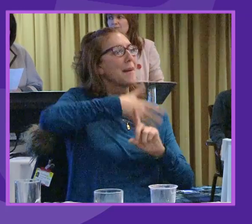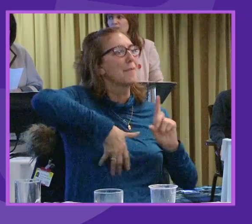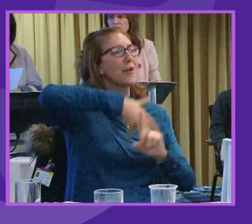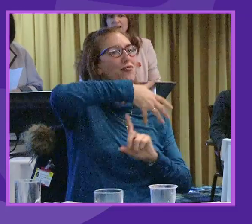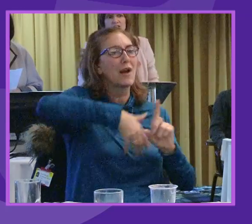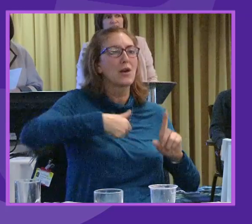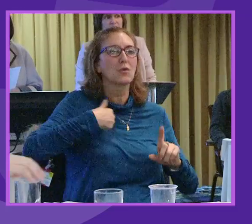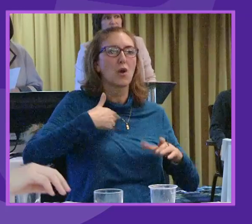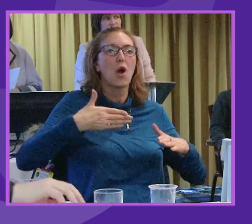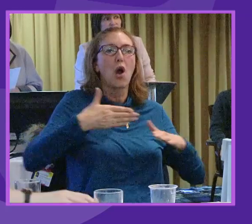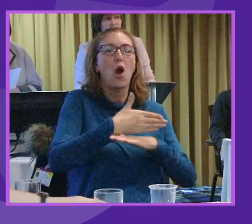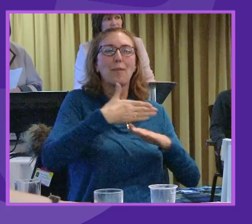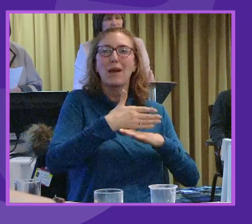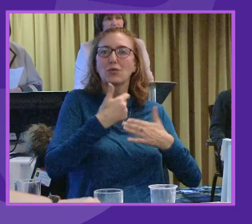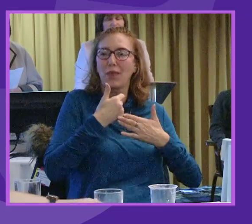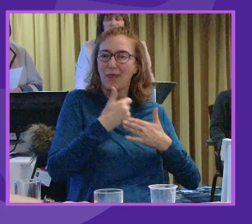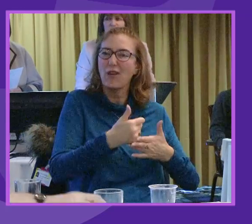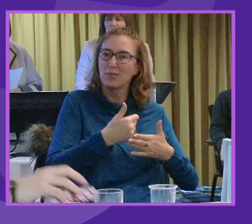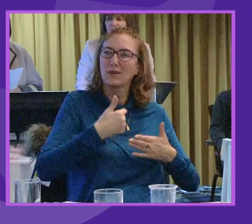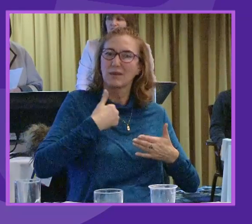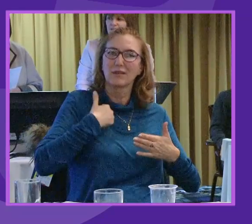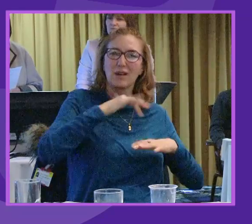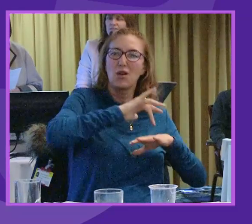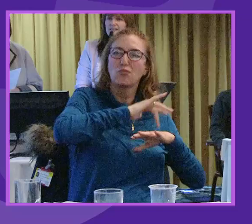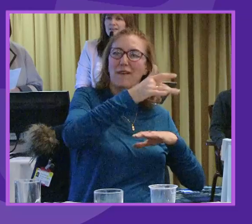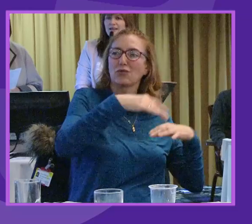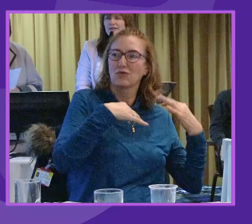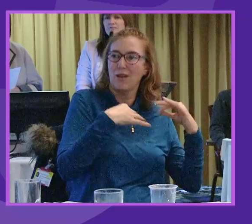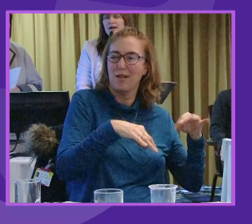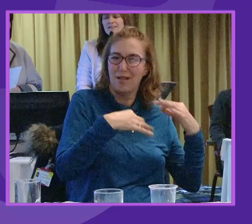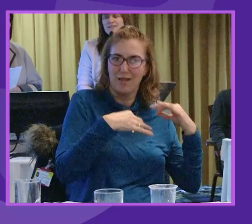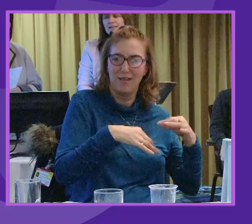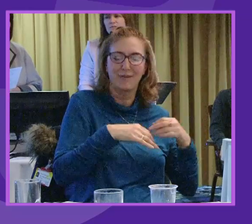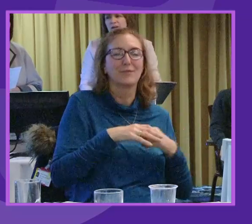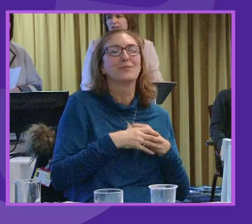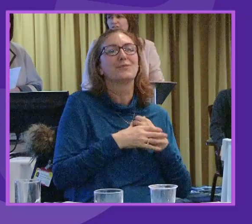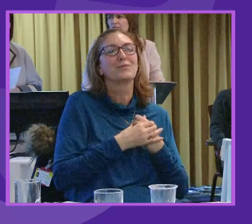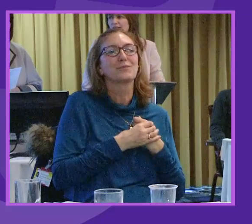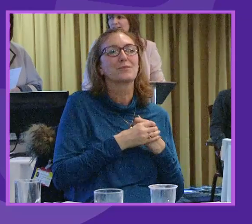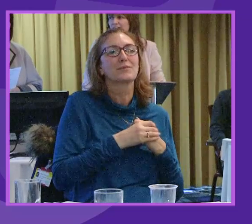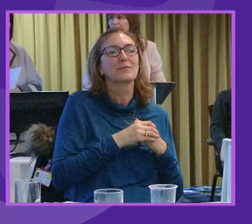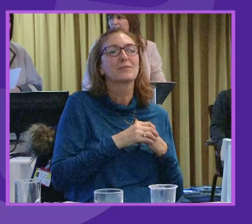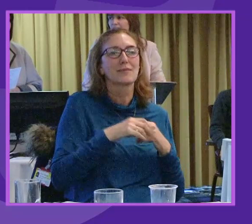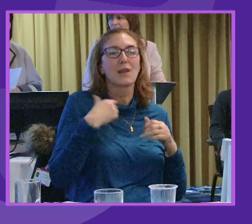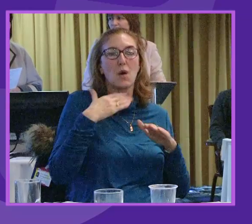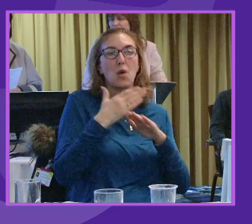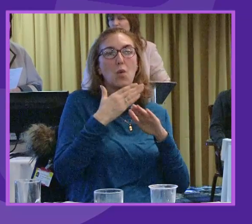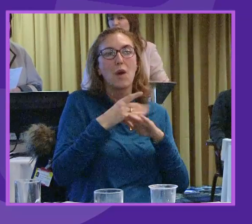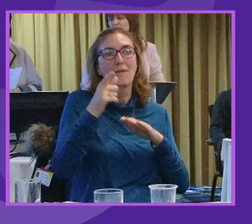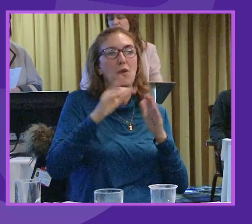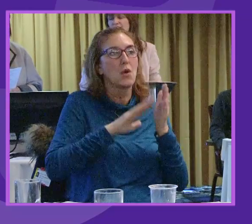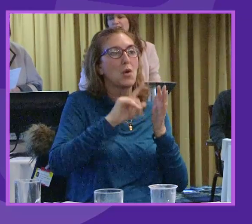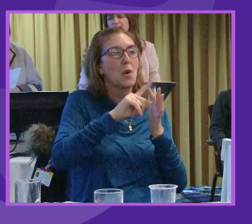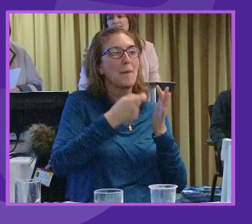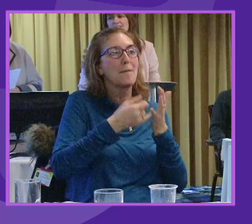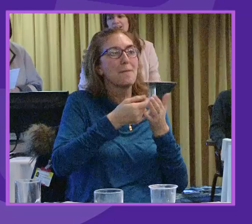My background is I'm an occupational therapist. That's my professional background. And I